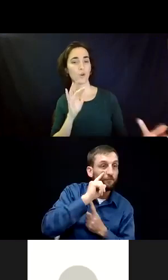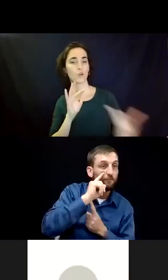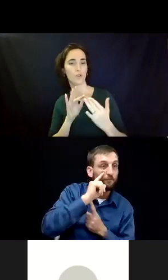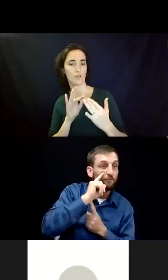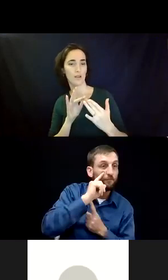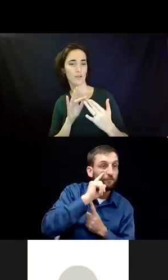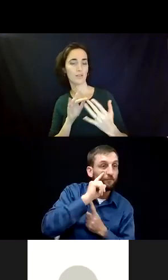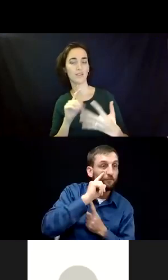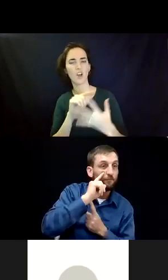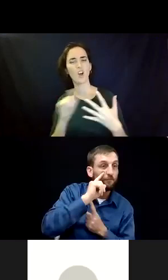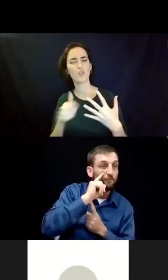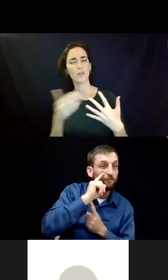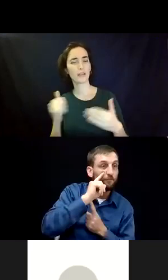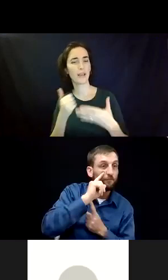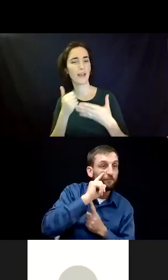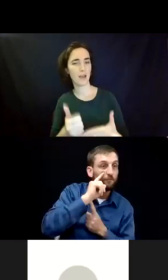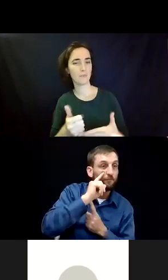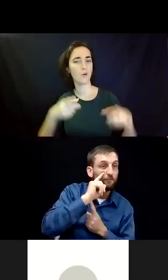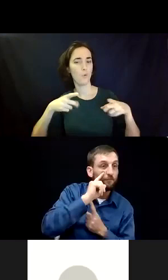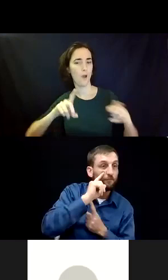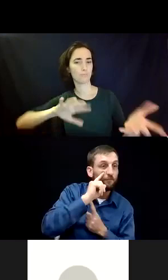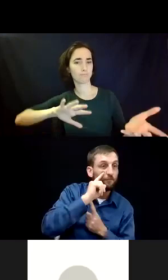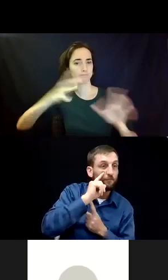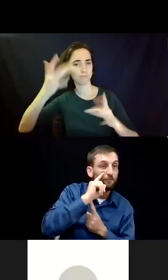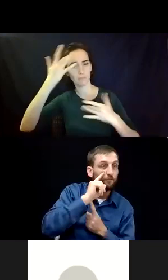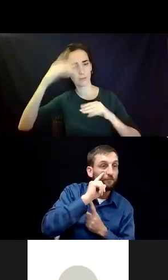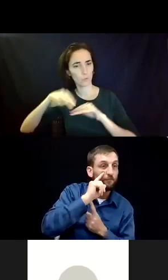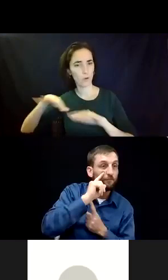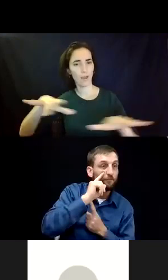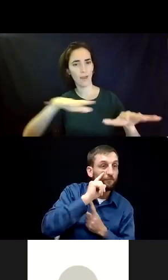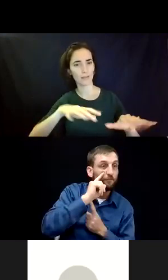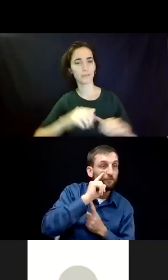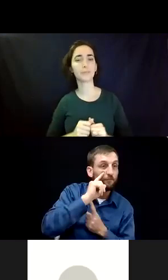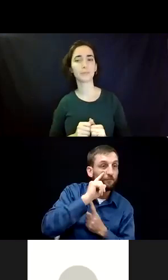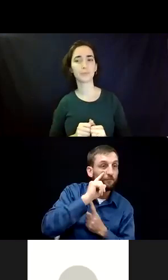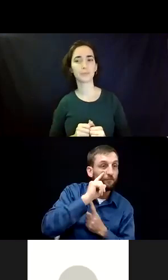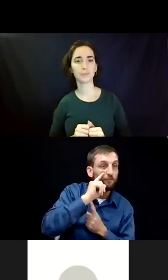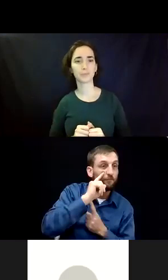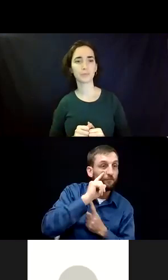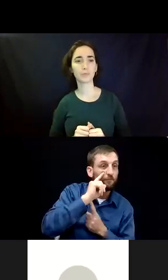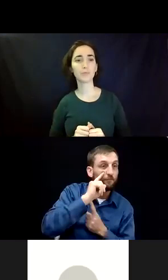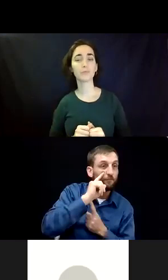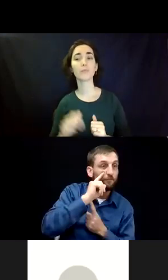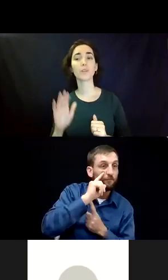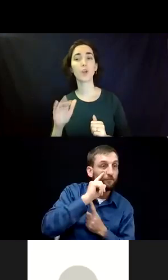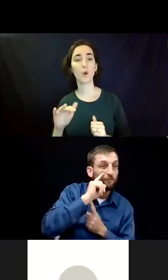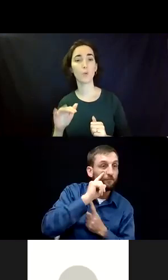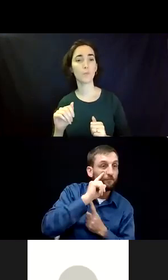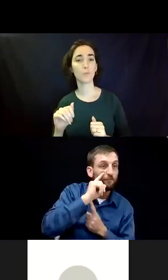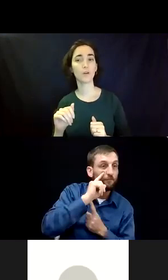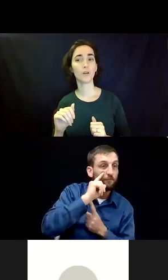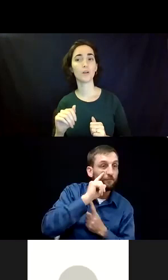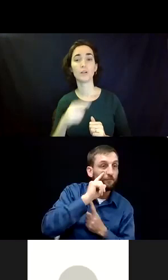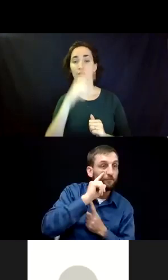other things that could be of assistance during this COVID-19 pandemic. Next slide. Oh, and there are